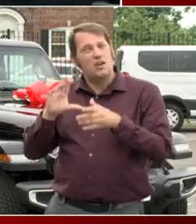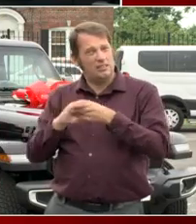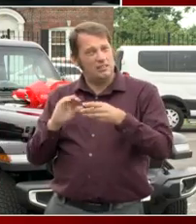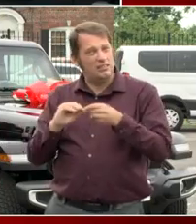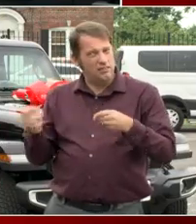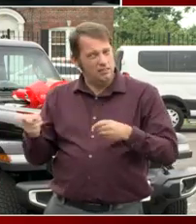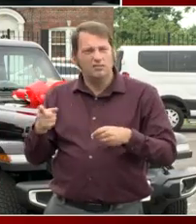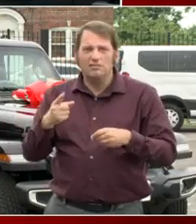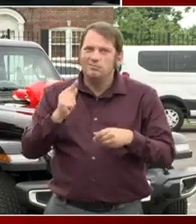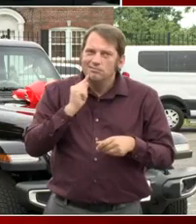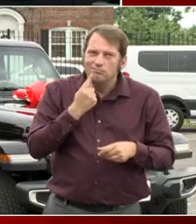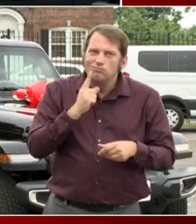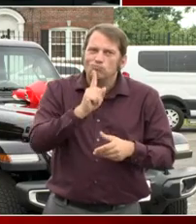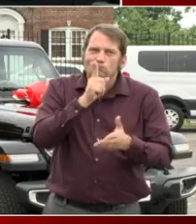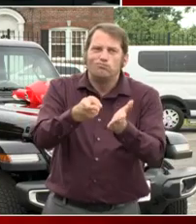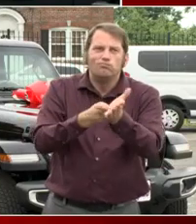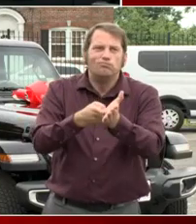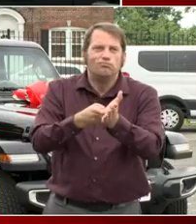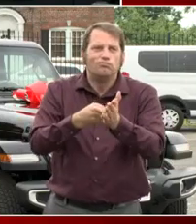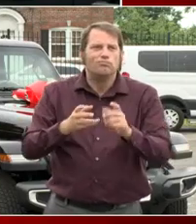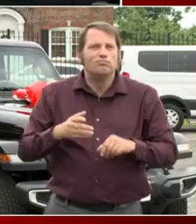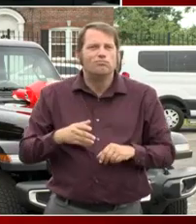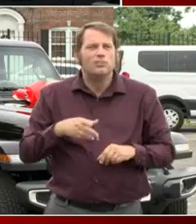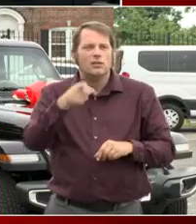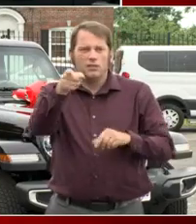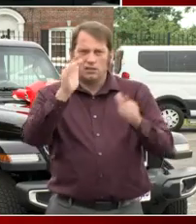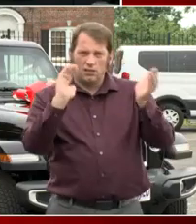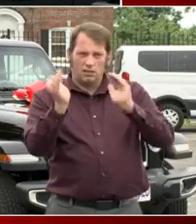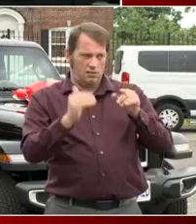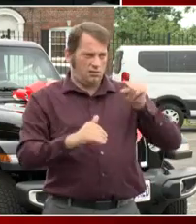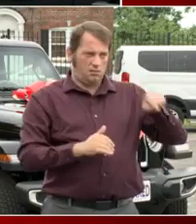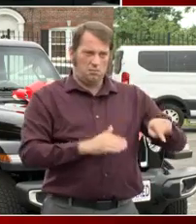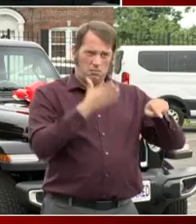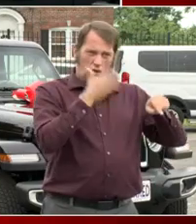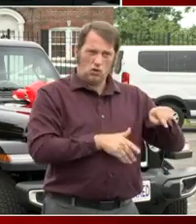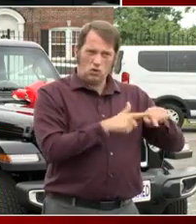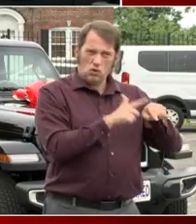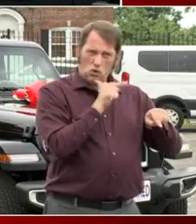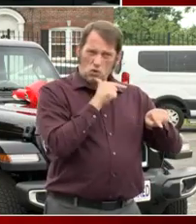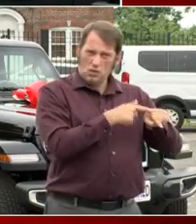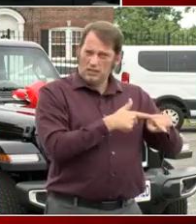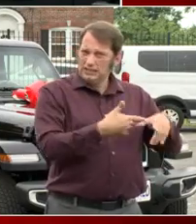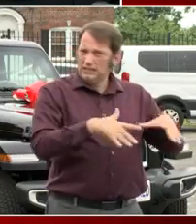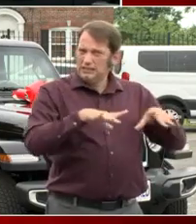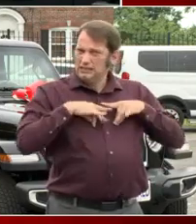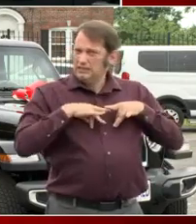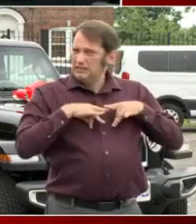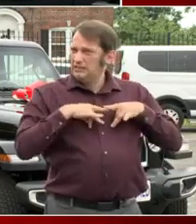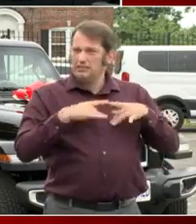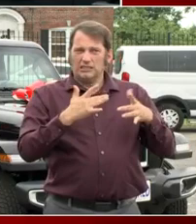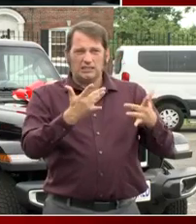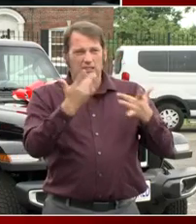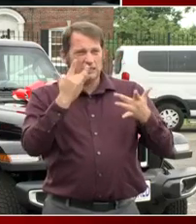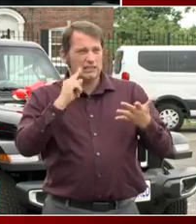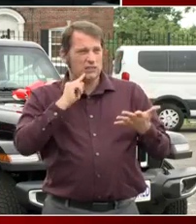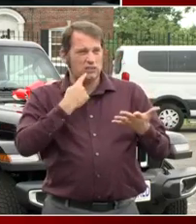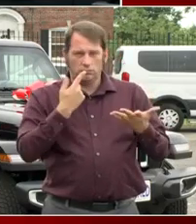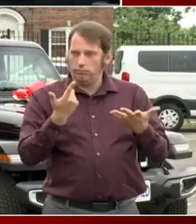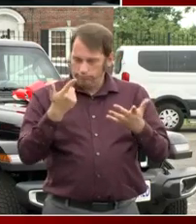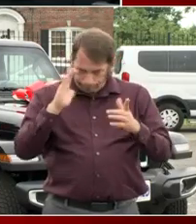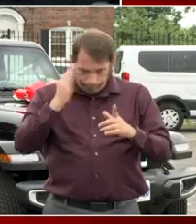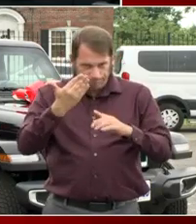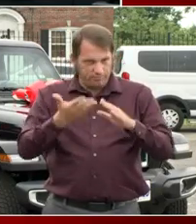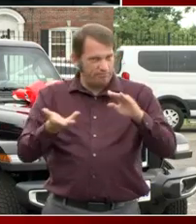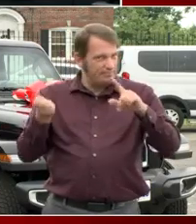people who wind up getting severe disease, there's no doubt that African Americans